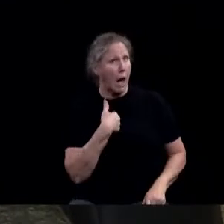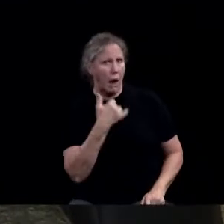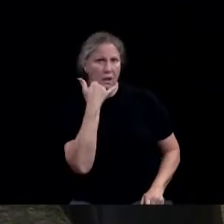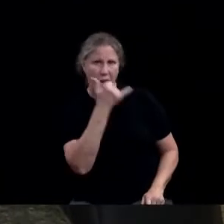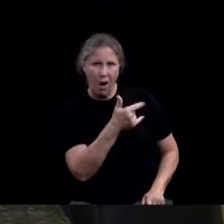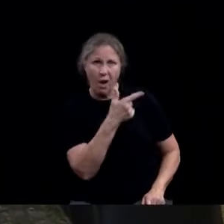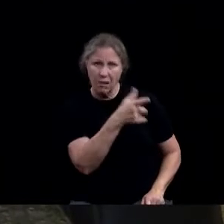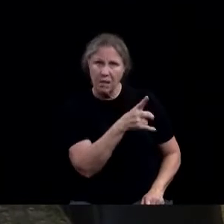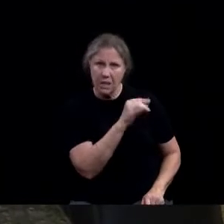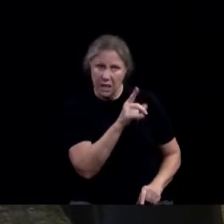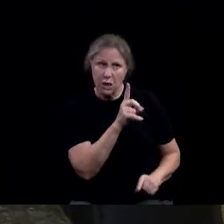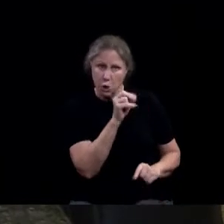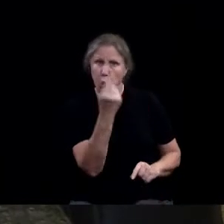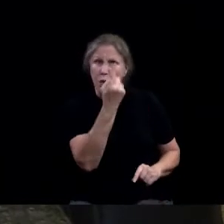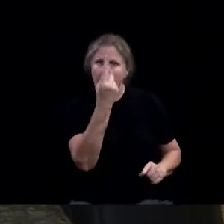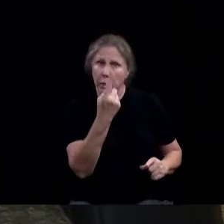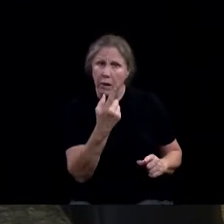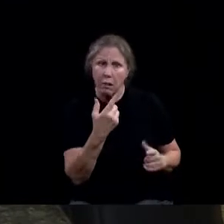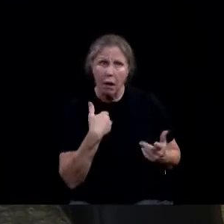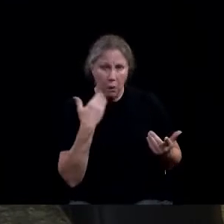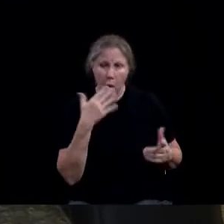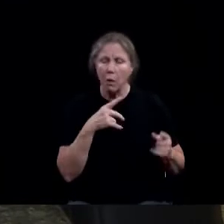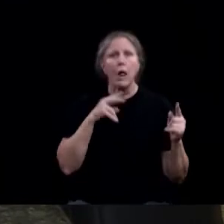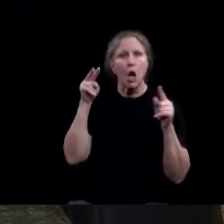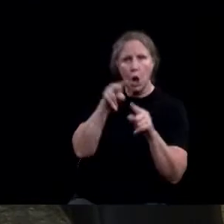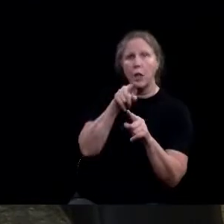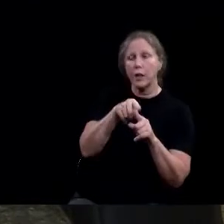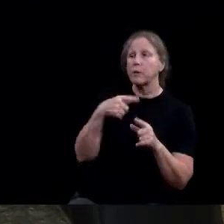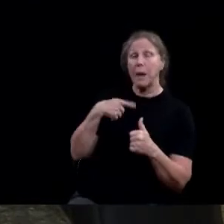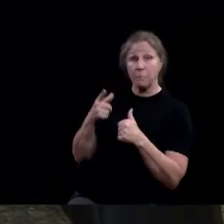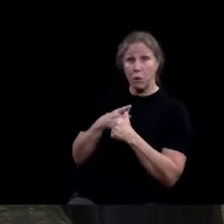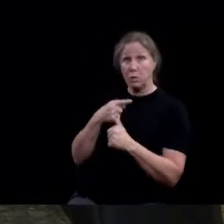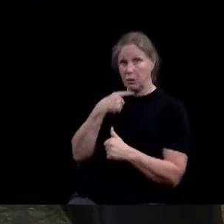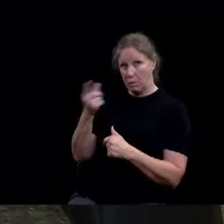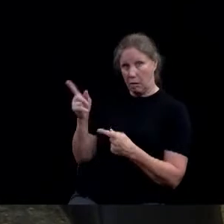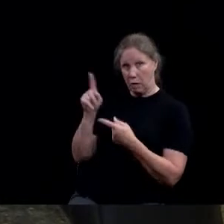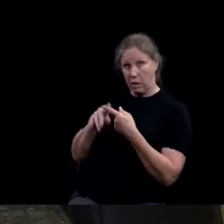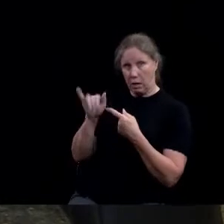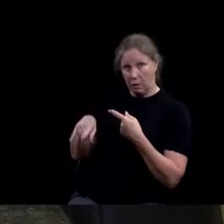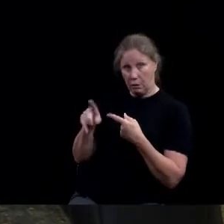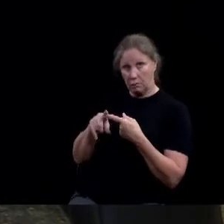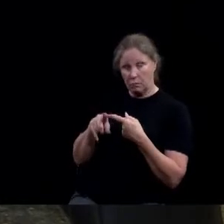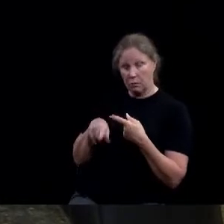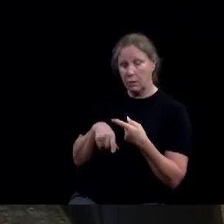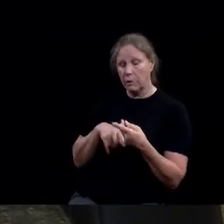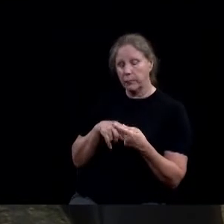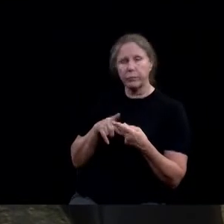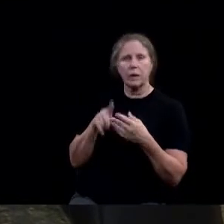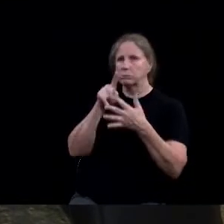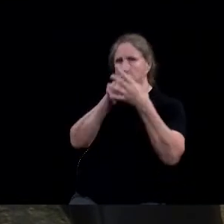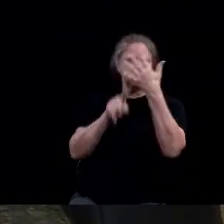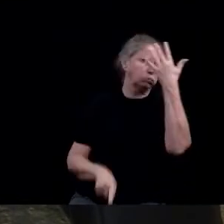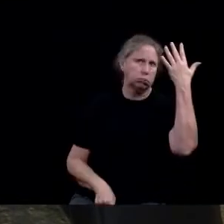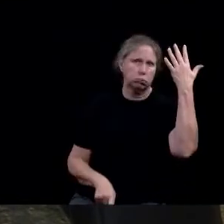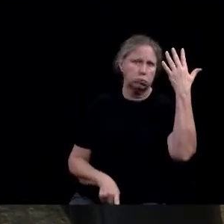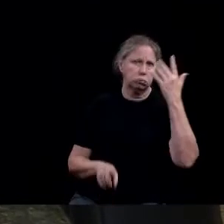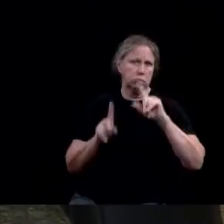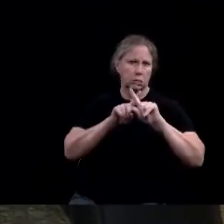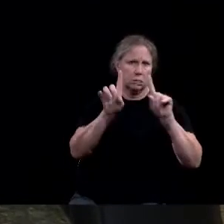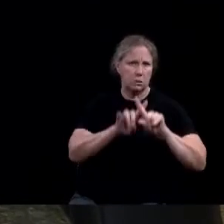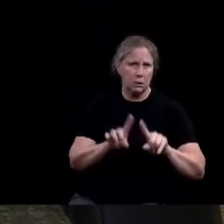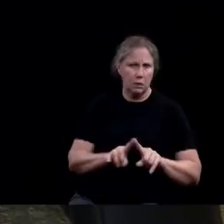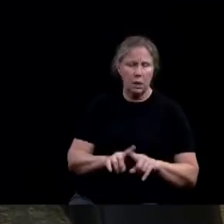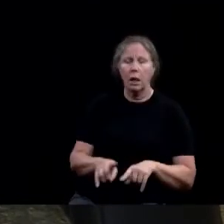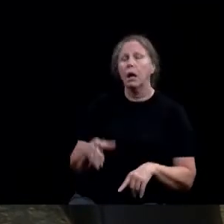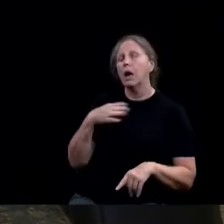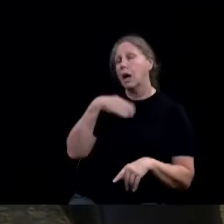my initial response. There's probably many different ways. I know our neighborhood associations are